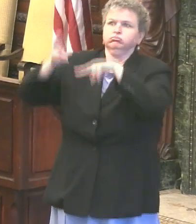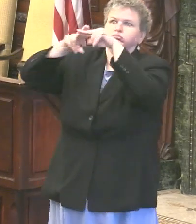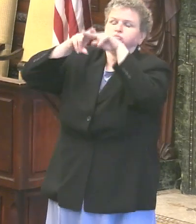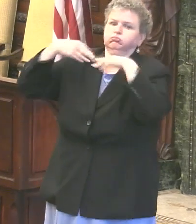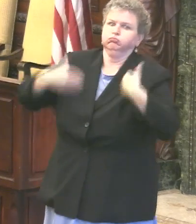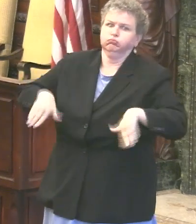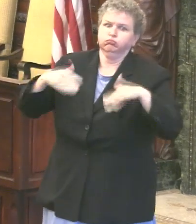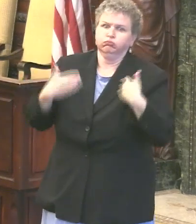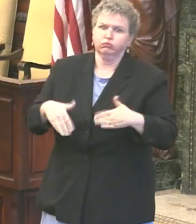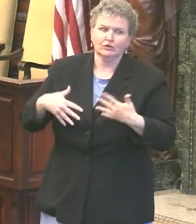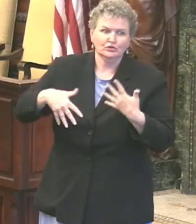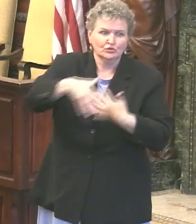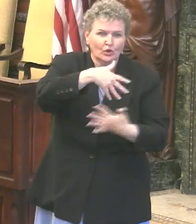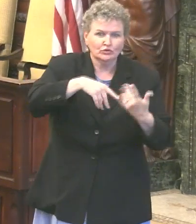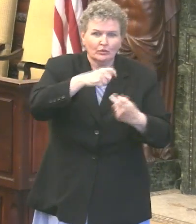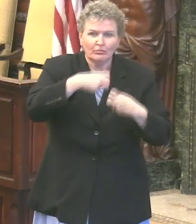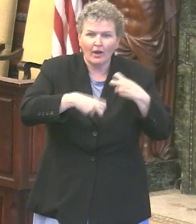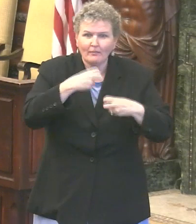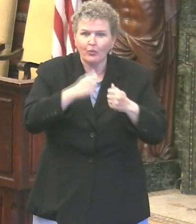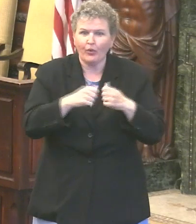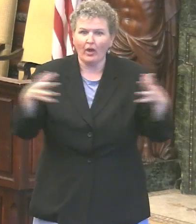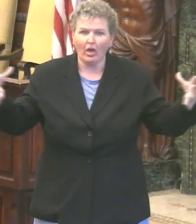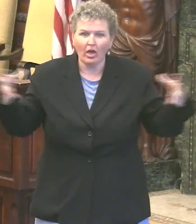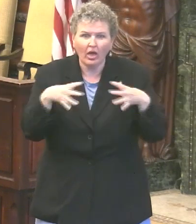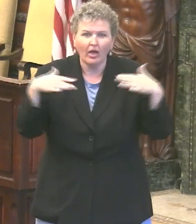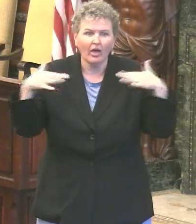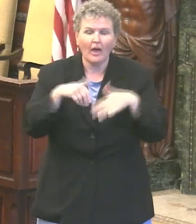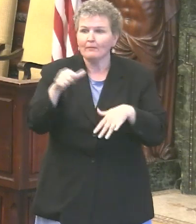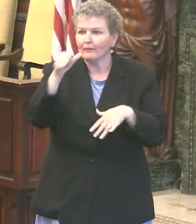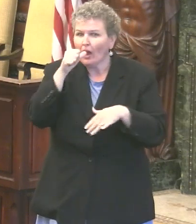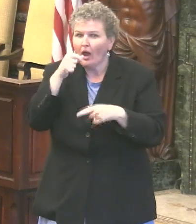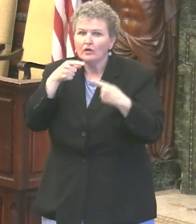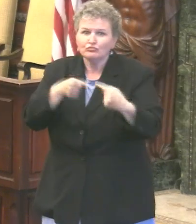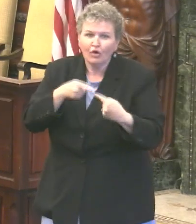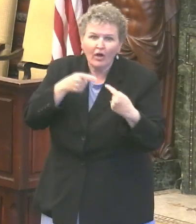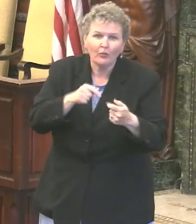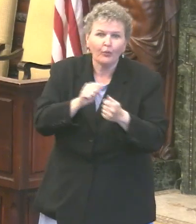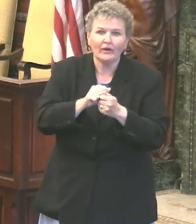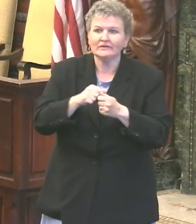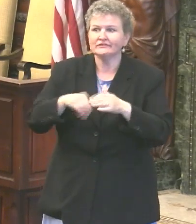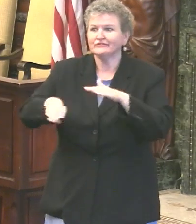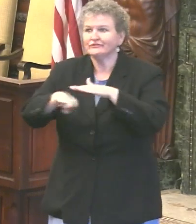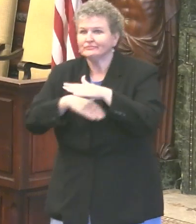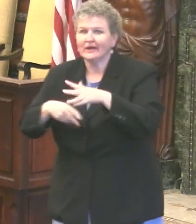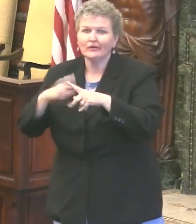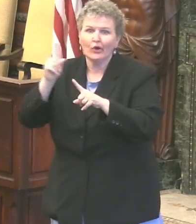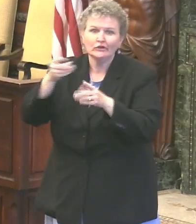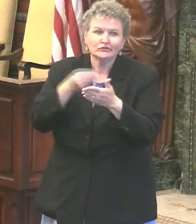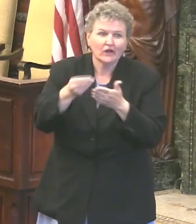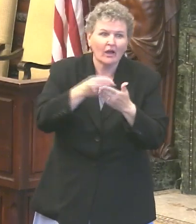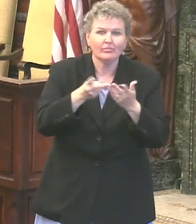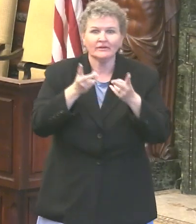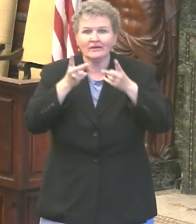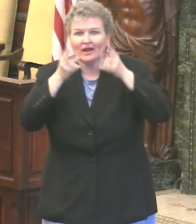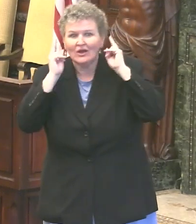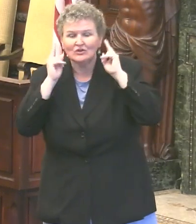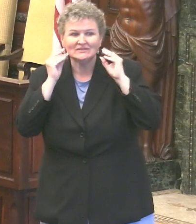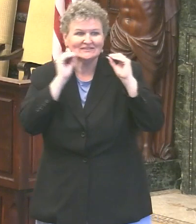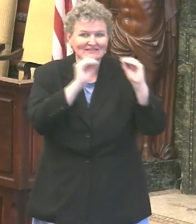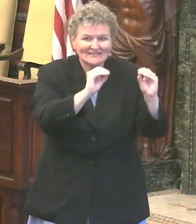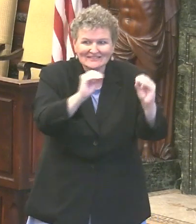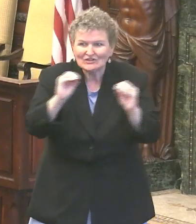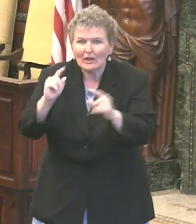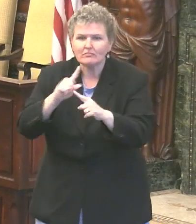and difficulty for everybody to get things done, from basic shopping to haircuts to educating our children. And there are